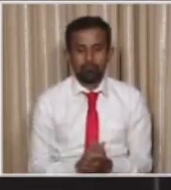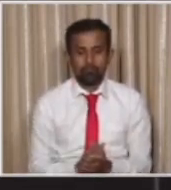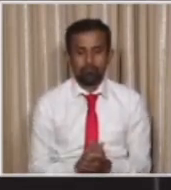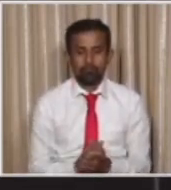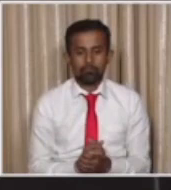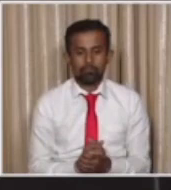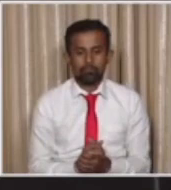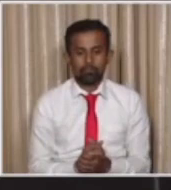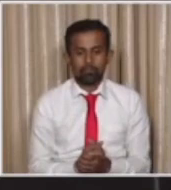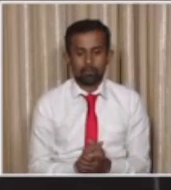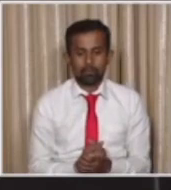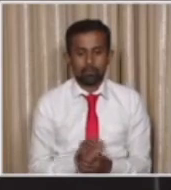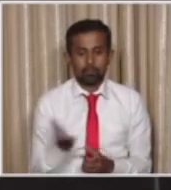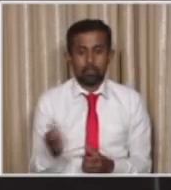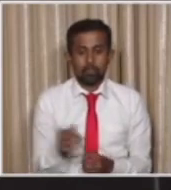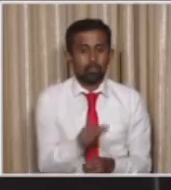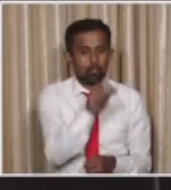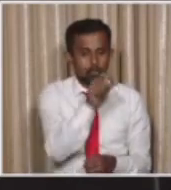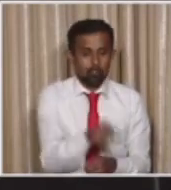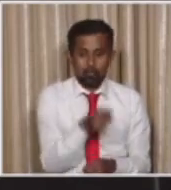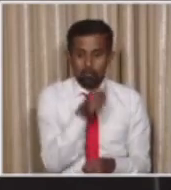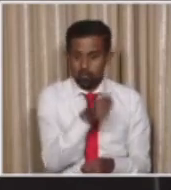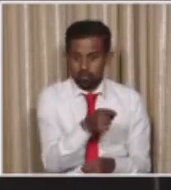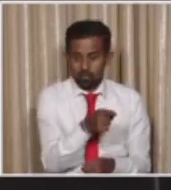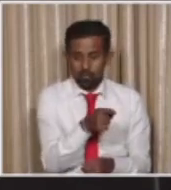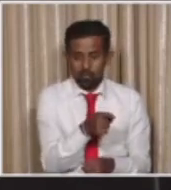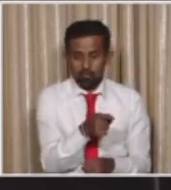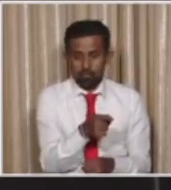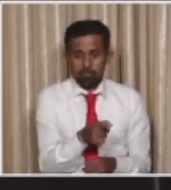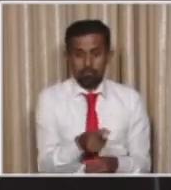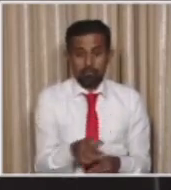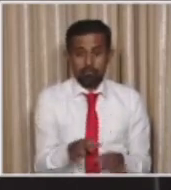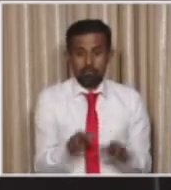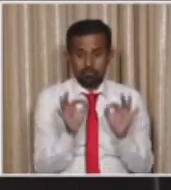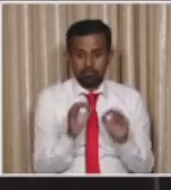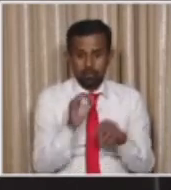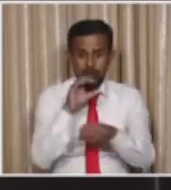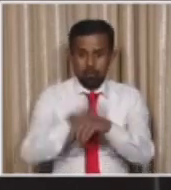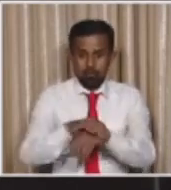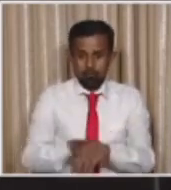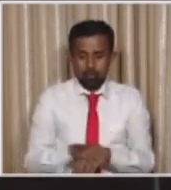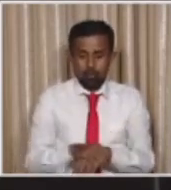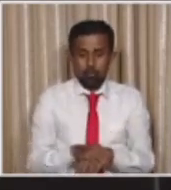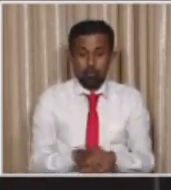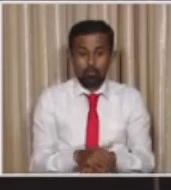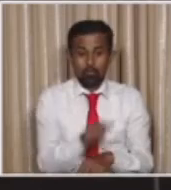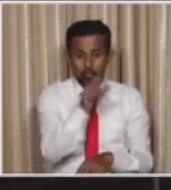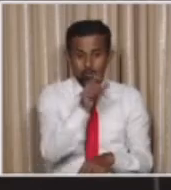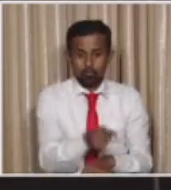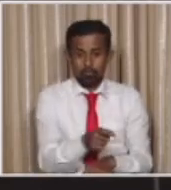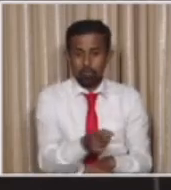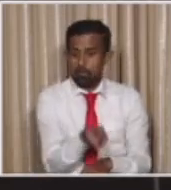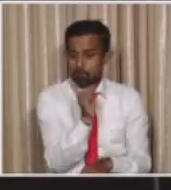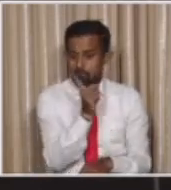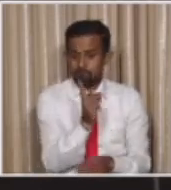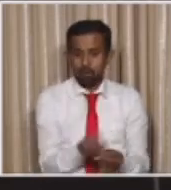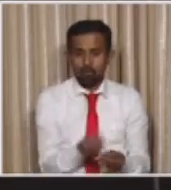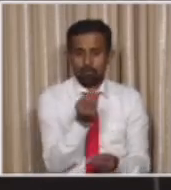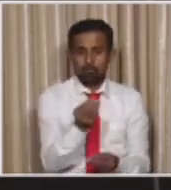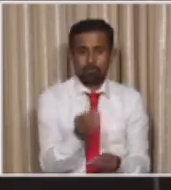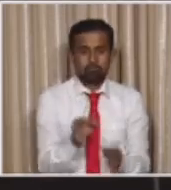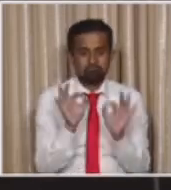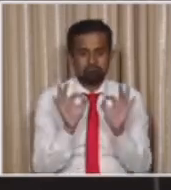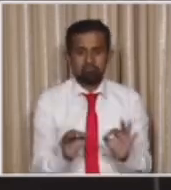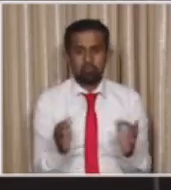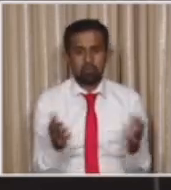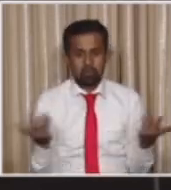identified, prosecuted and punished. There is reluctance on the part of everyone to